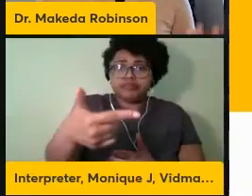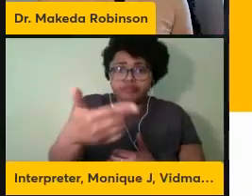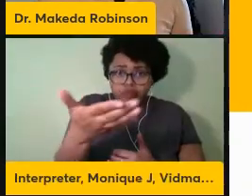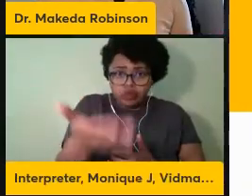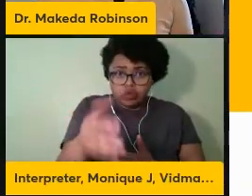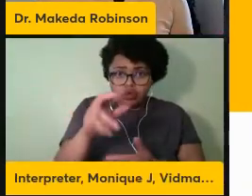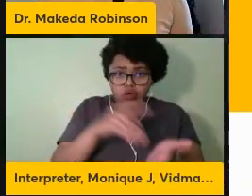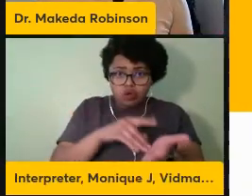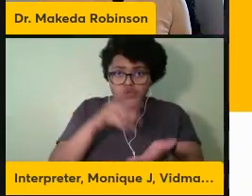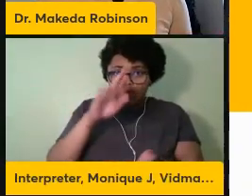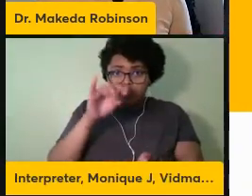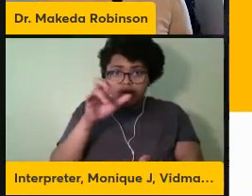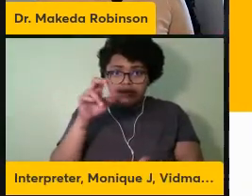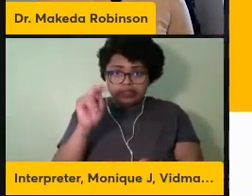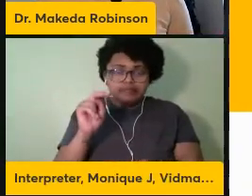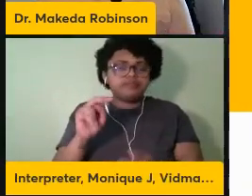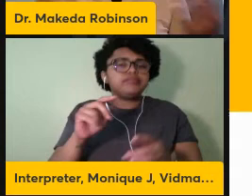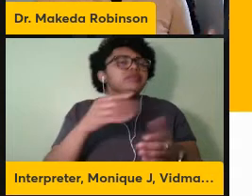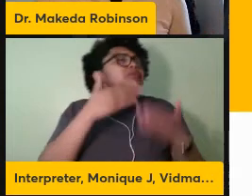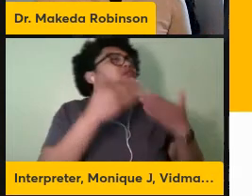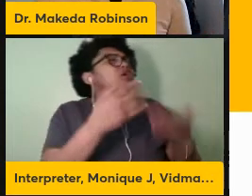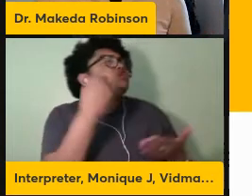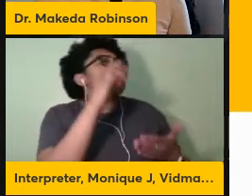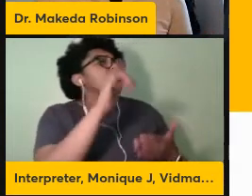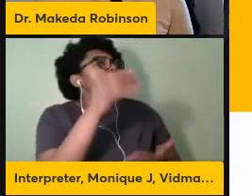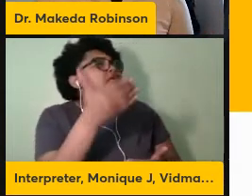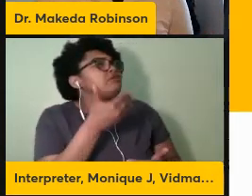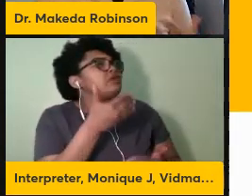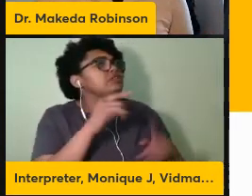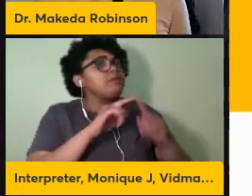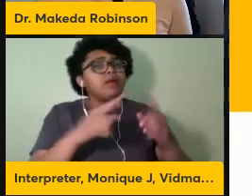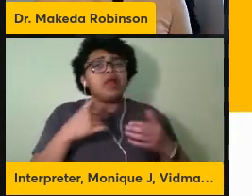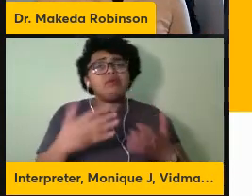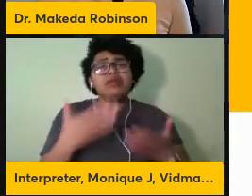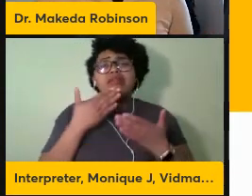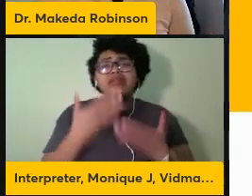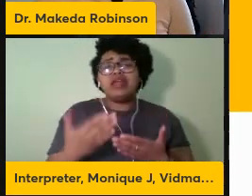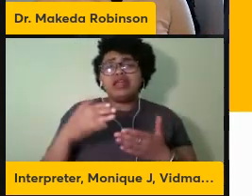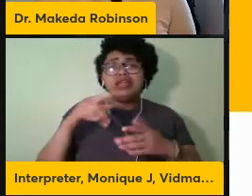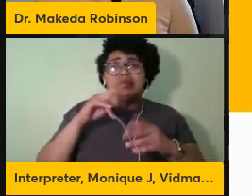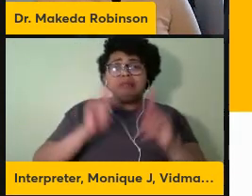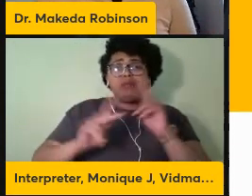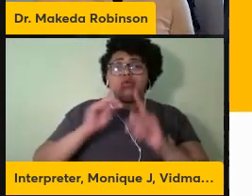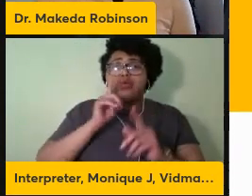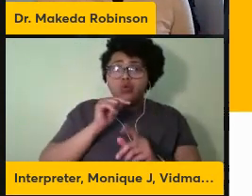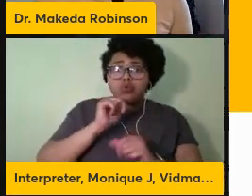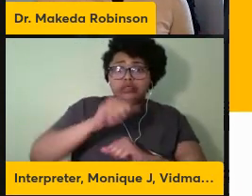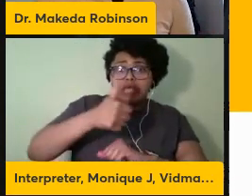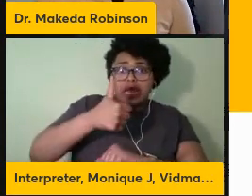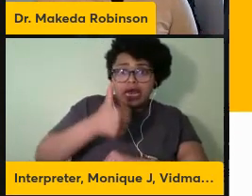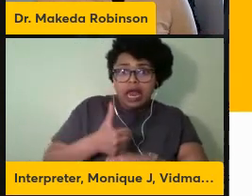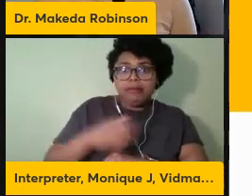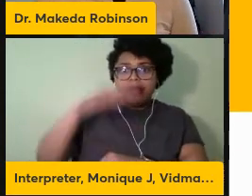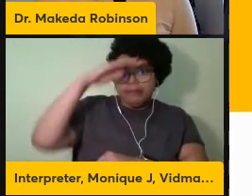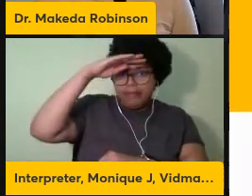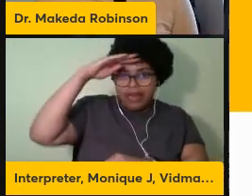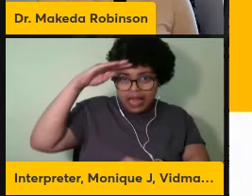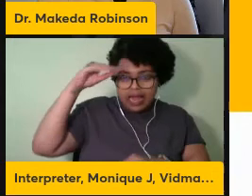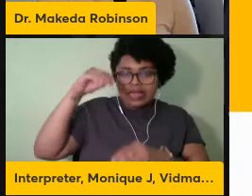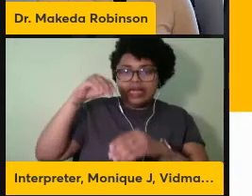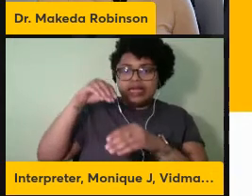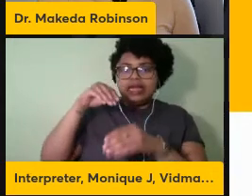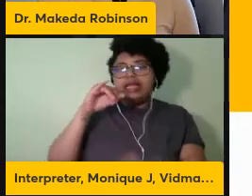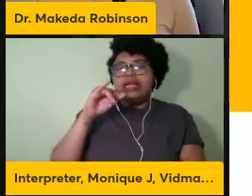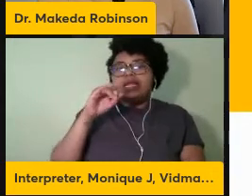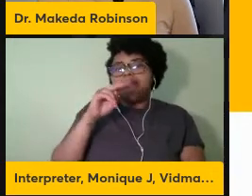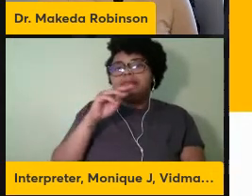introduction. And I first just wanted to thank the founders of Black and Immuno and the organizers of this week for the opportunity to speak. It's